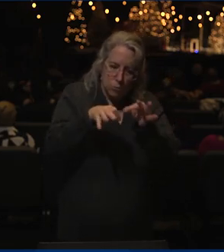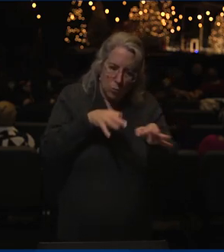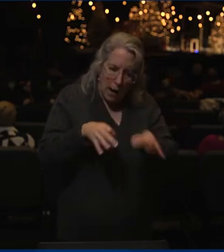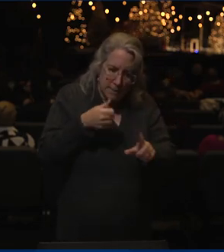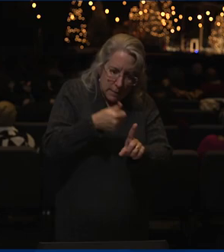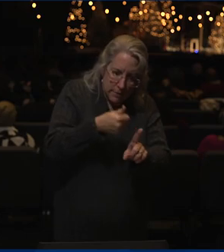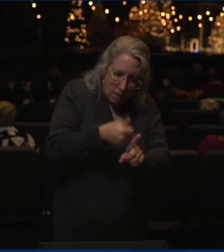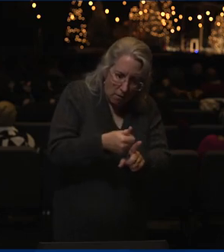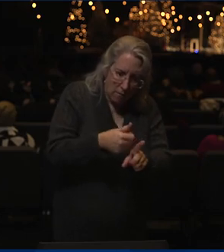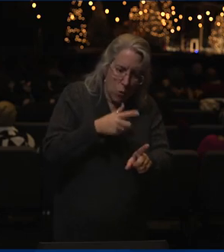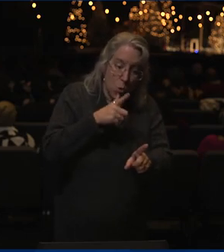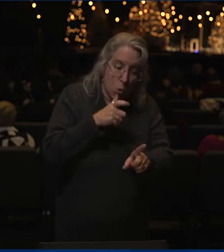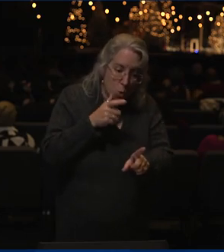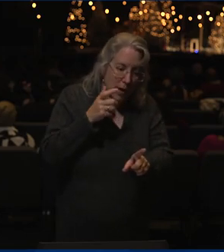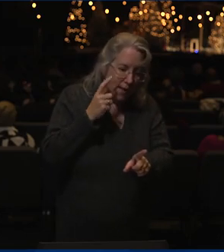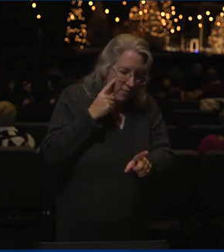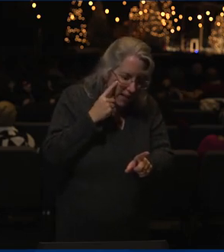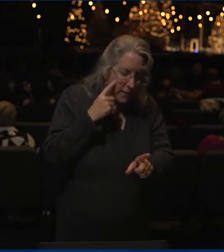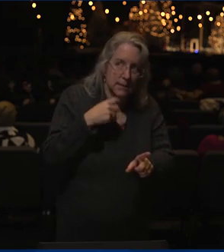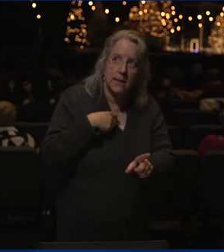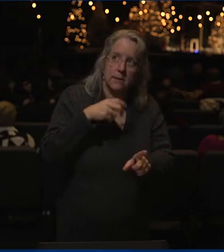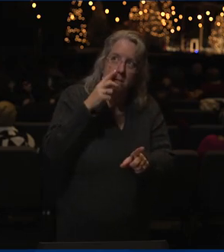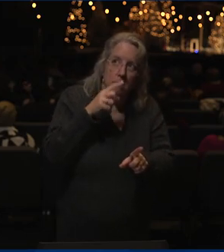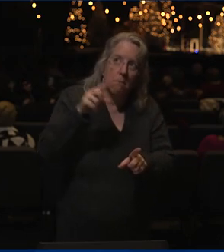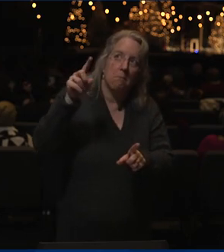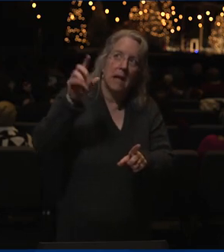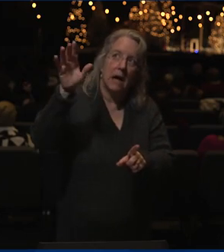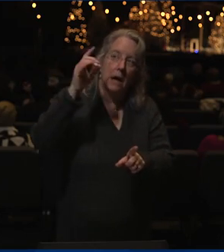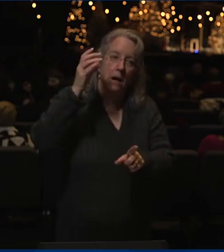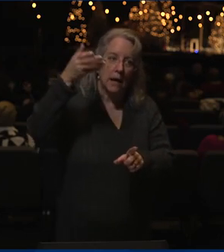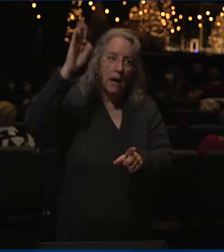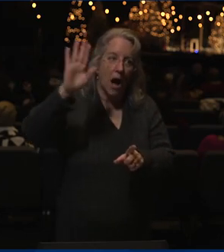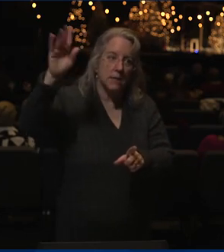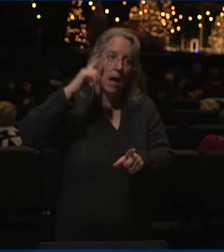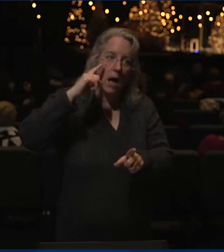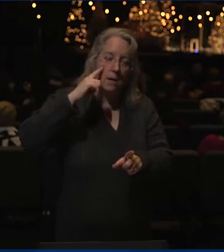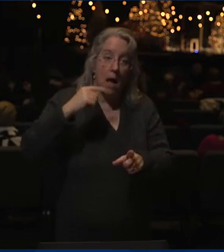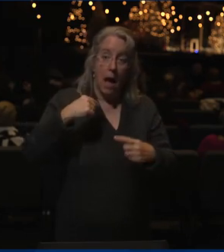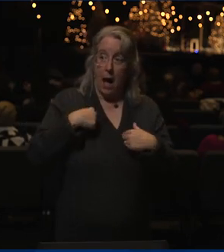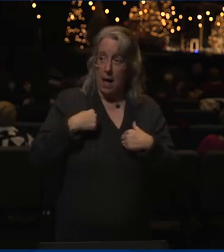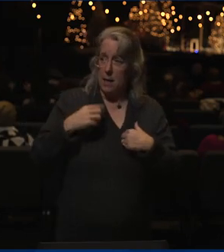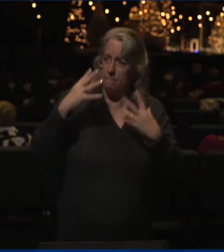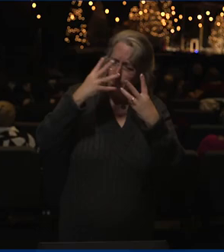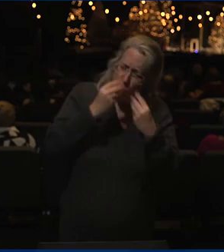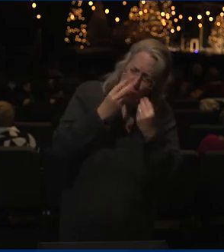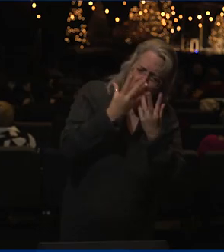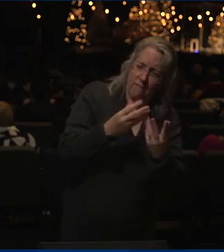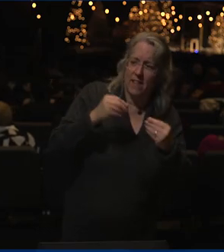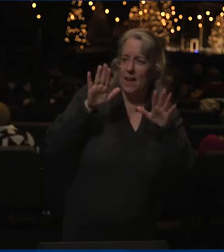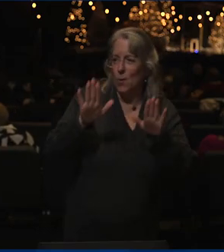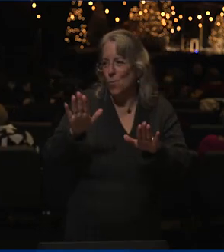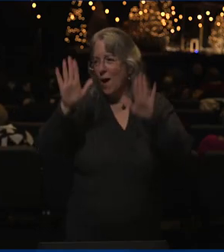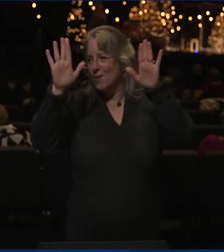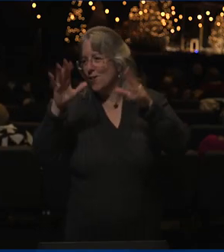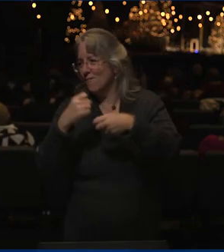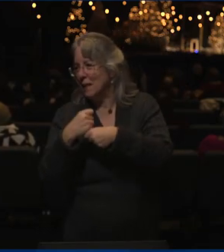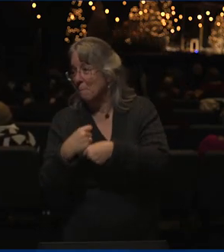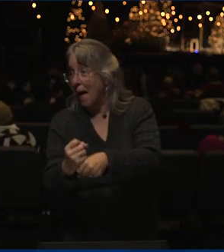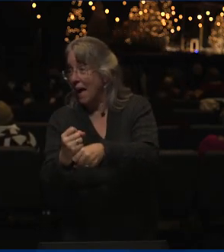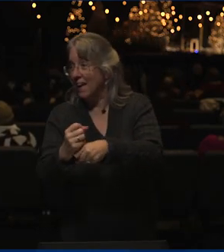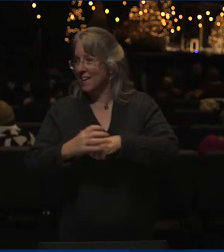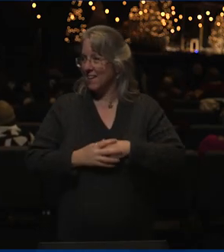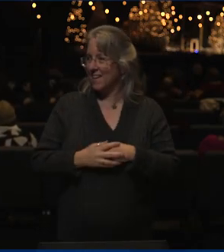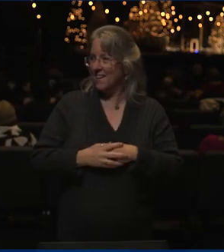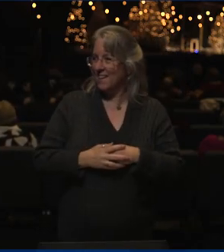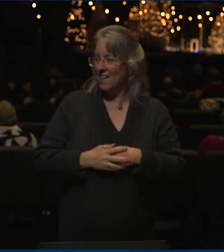line, I am beautifully and wonderfully made. Can you say that with me? I am beautifully and wonderfully